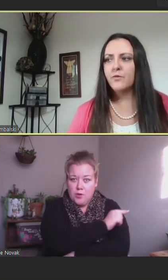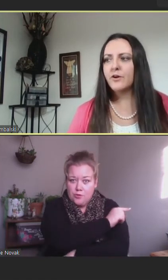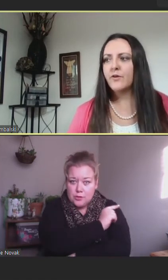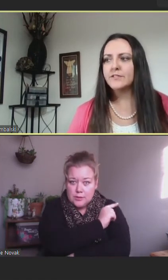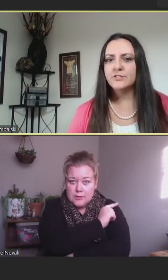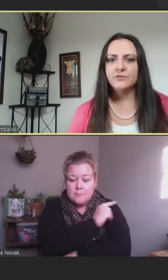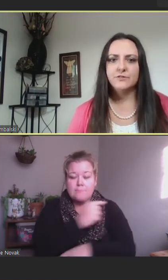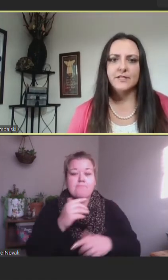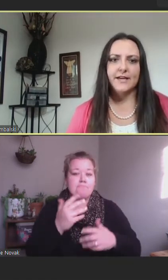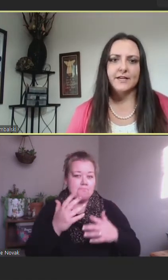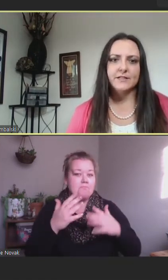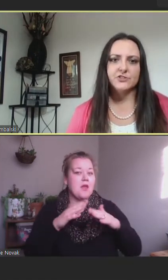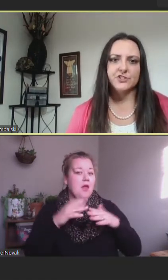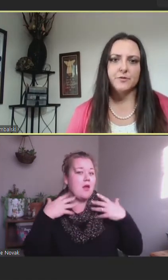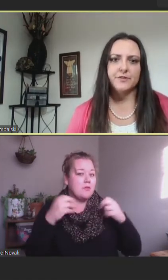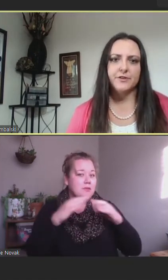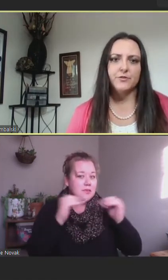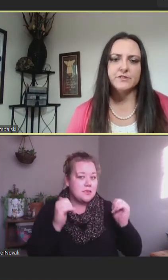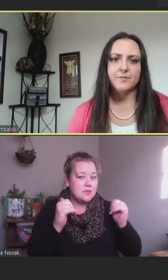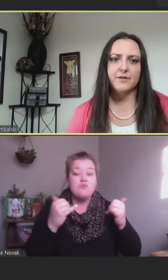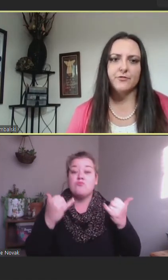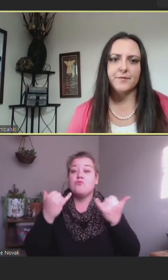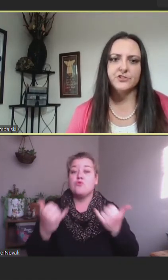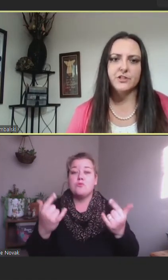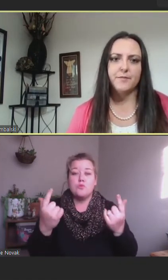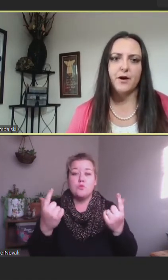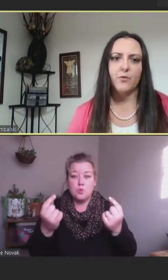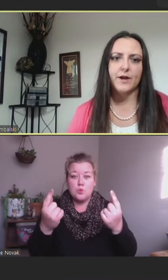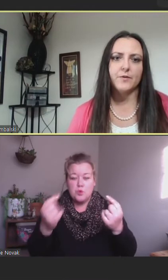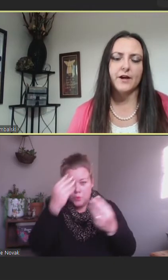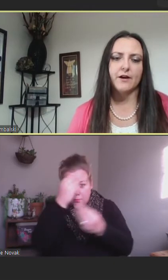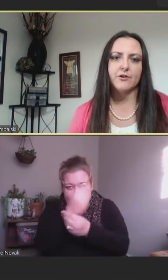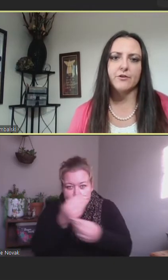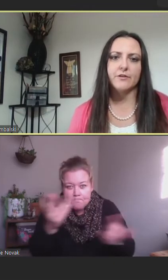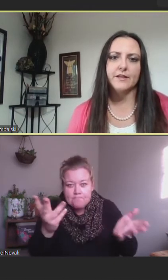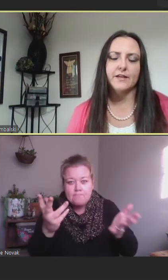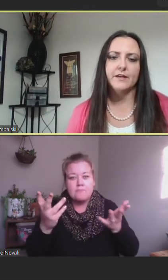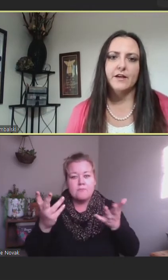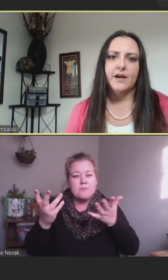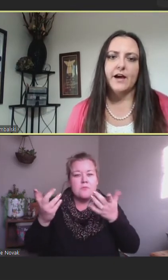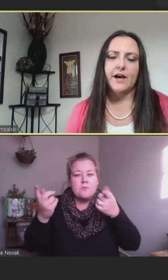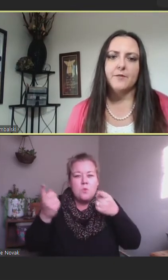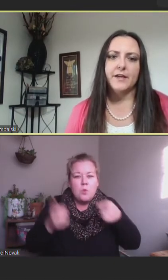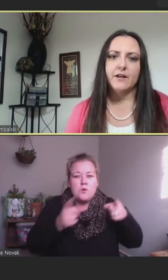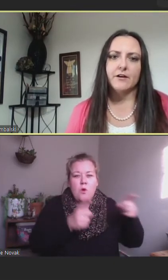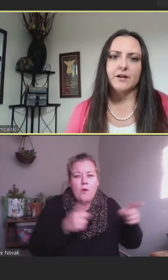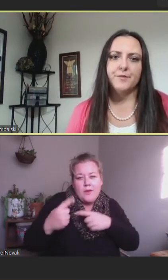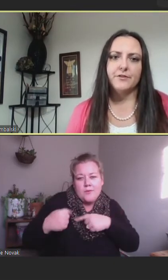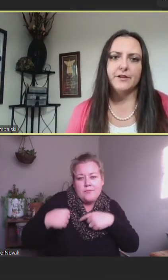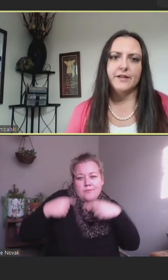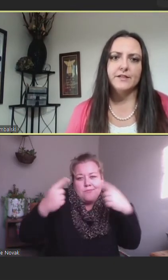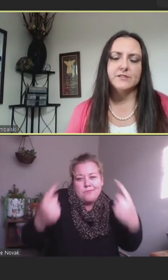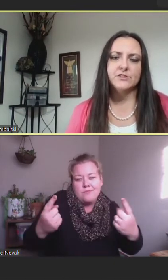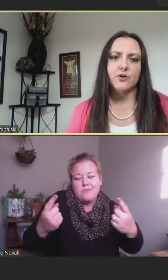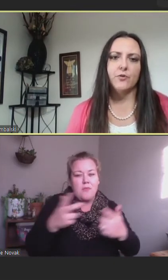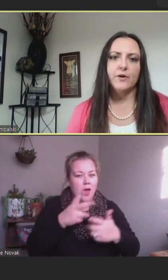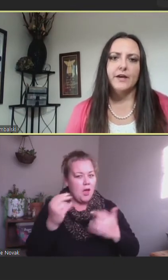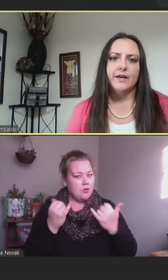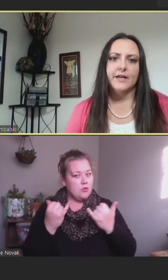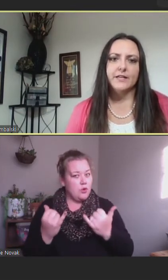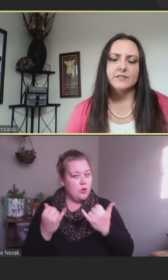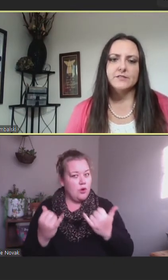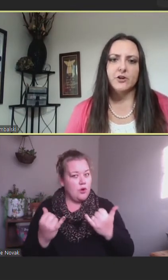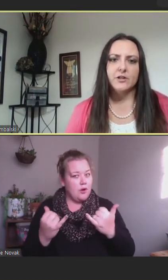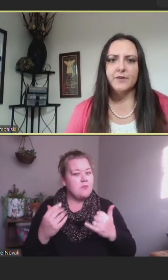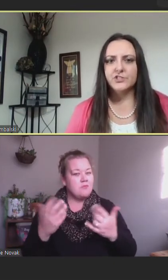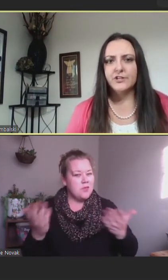what we're going to do today is share with you some information about where we are currently in our community. So